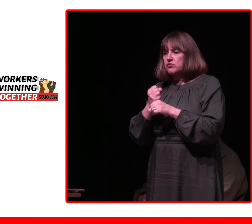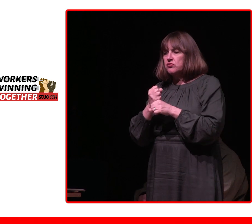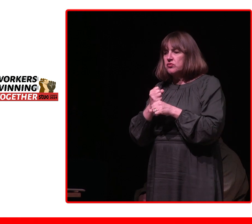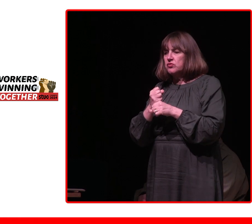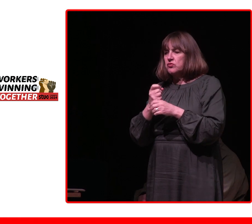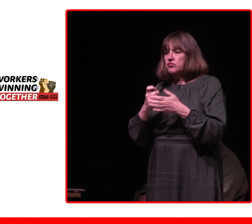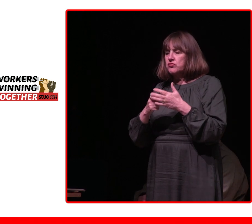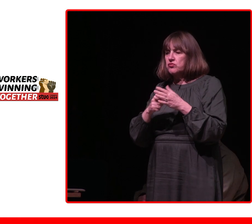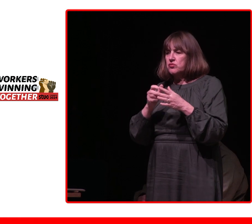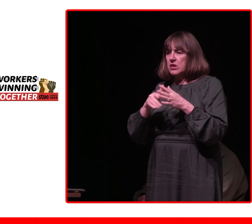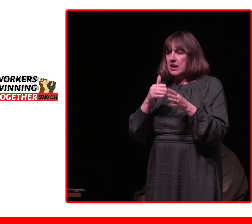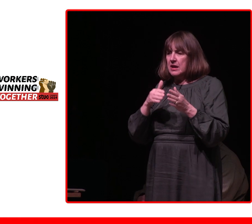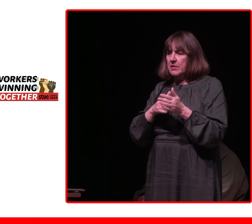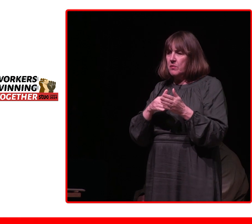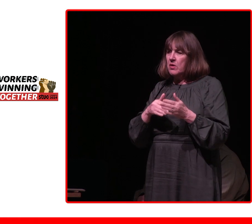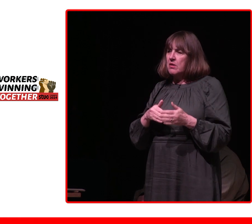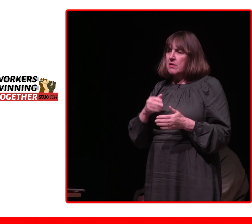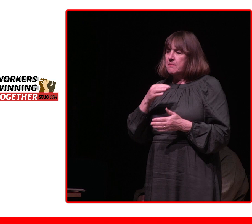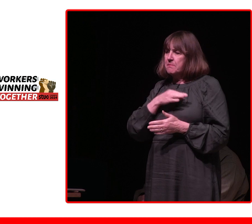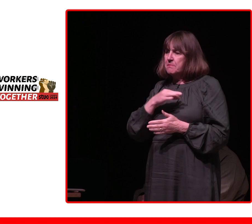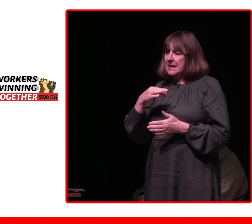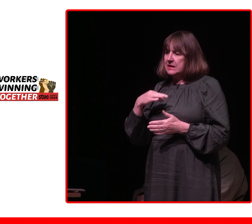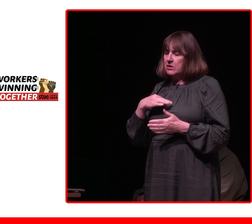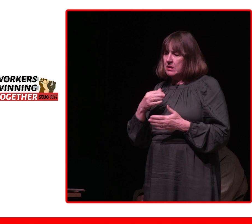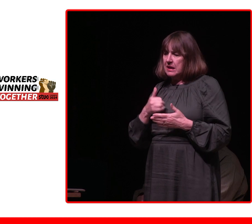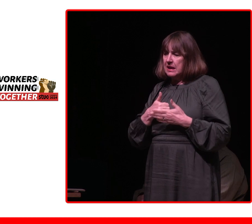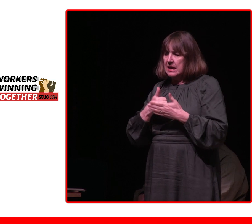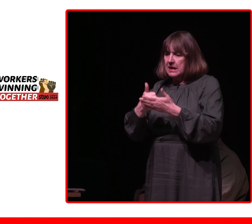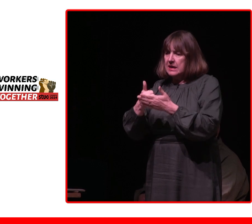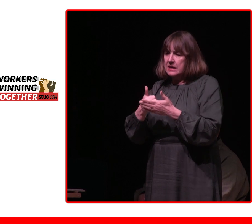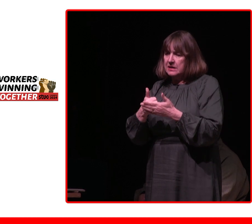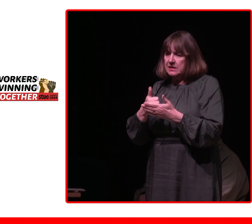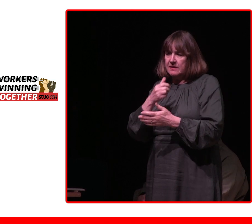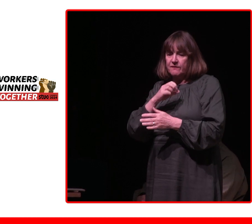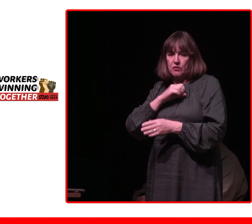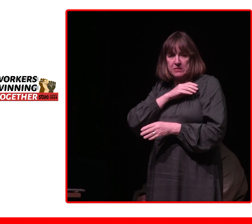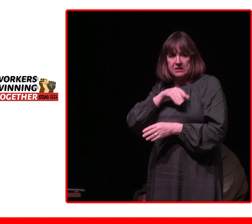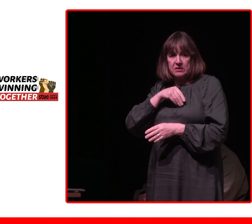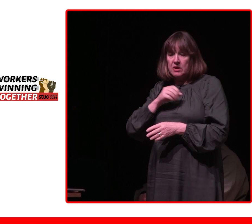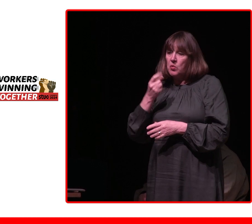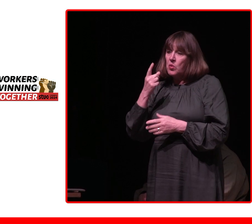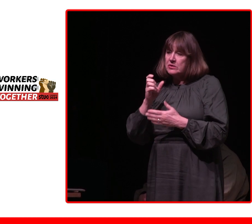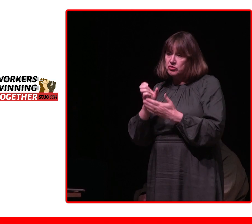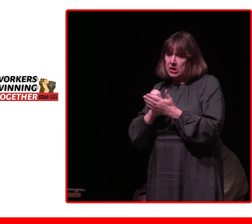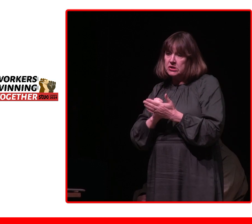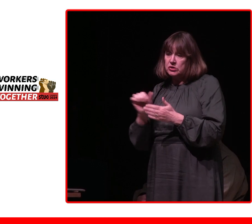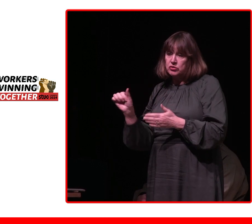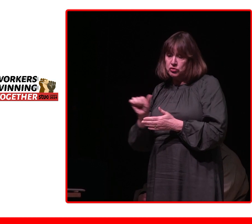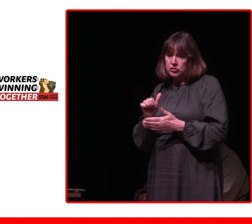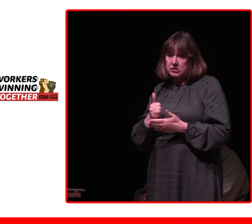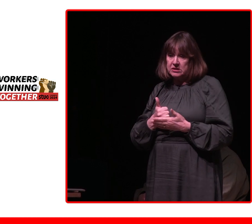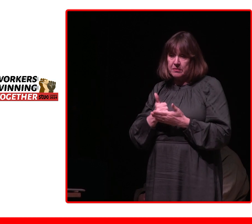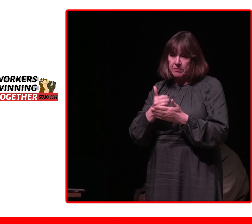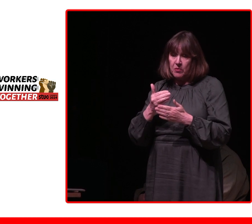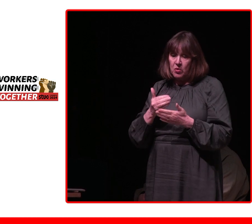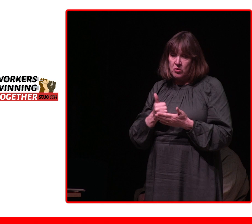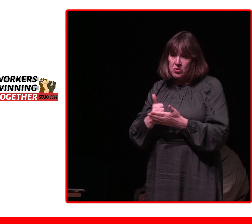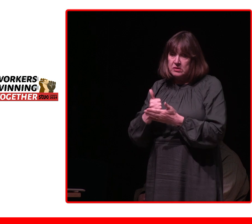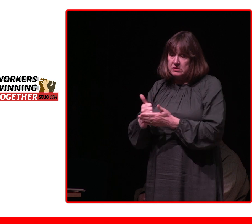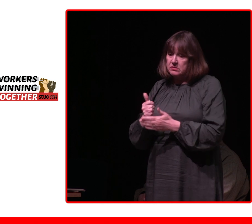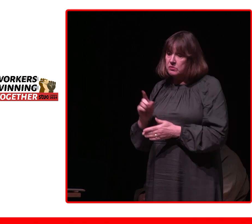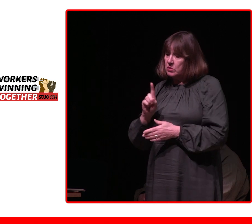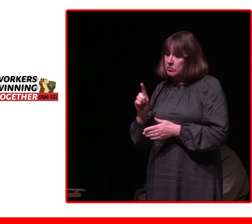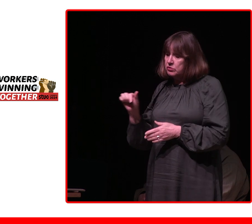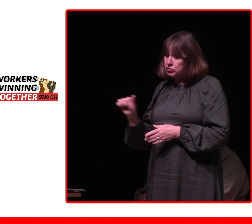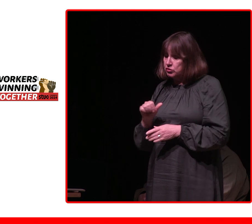splendid charity Medical Aid for Palestinians, which is one of the charities we should support, said that what we need to continue to do